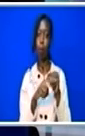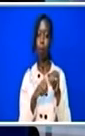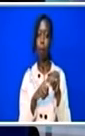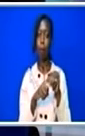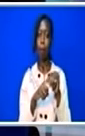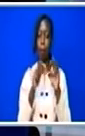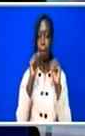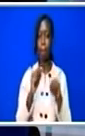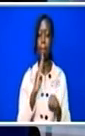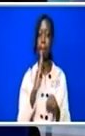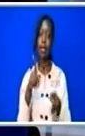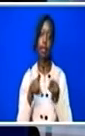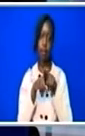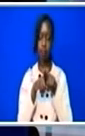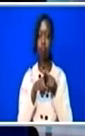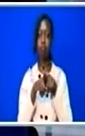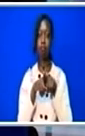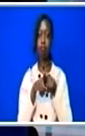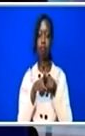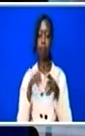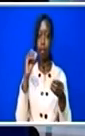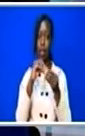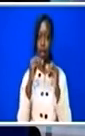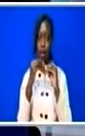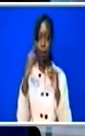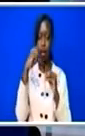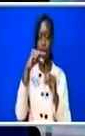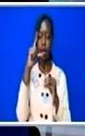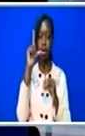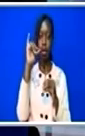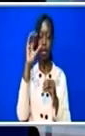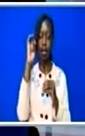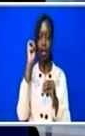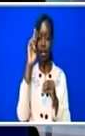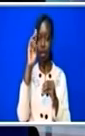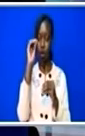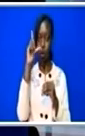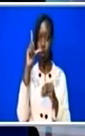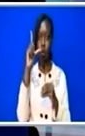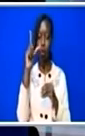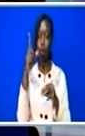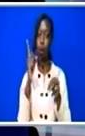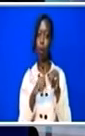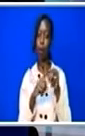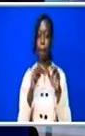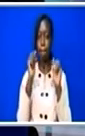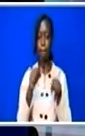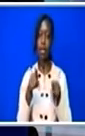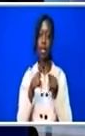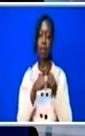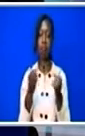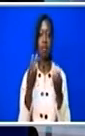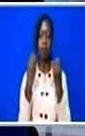maybe similar. The number of glycerol molecules may be similar in so many lipids. Yes. But